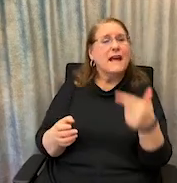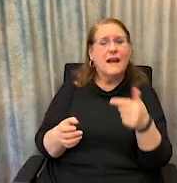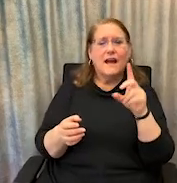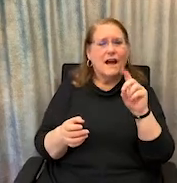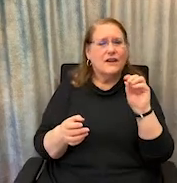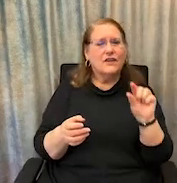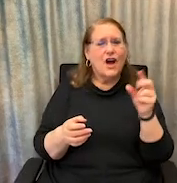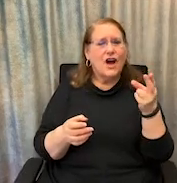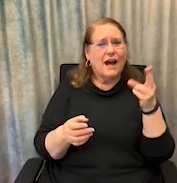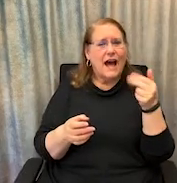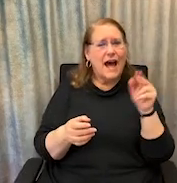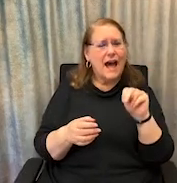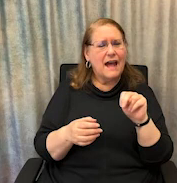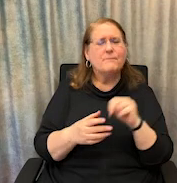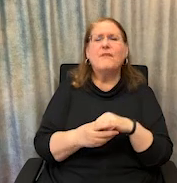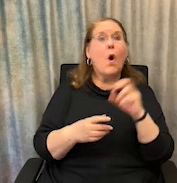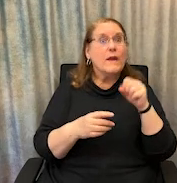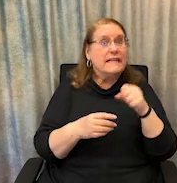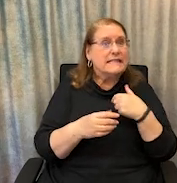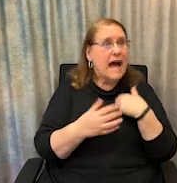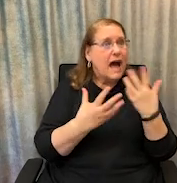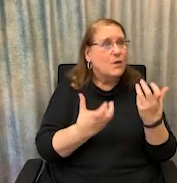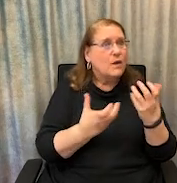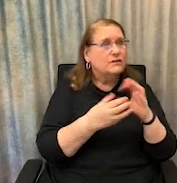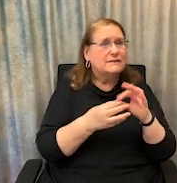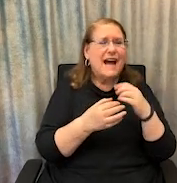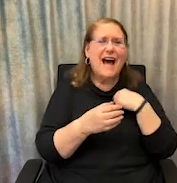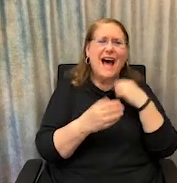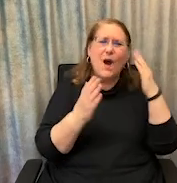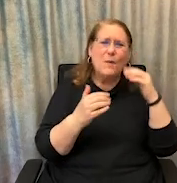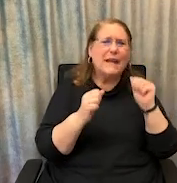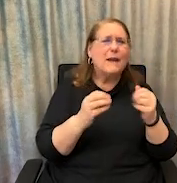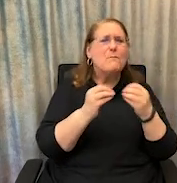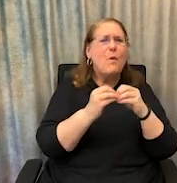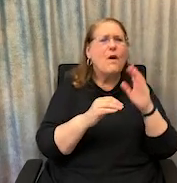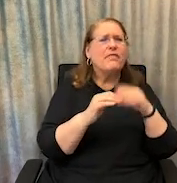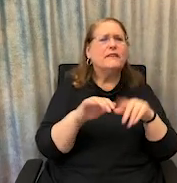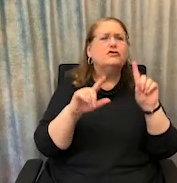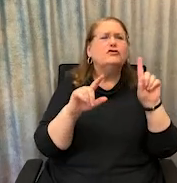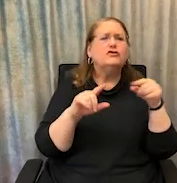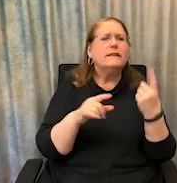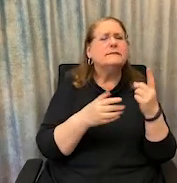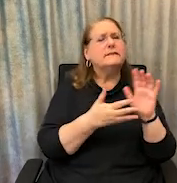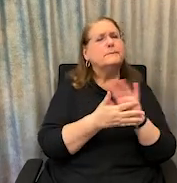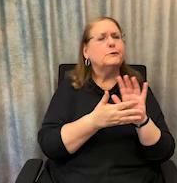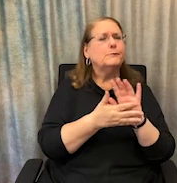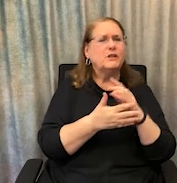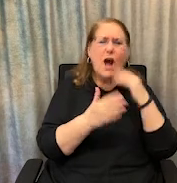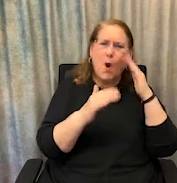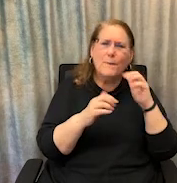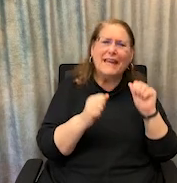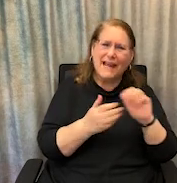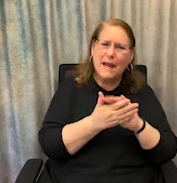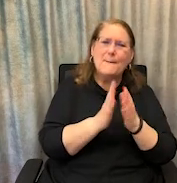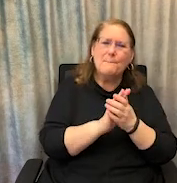And yeah, what I wanted to say was, just like I said, I hope this will be more than just a motion picture. I hope this will be a peace project.